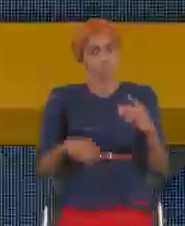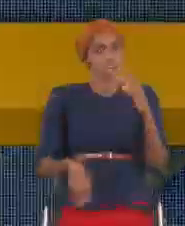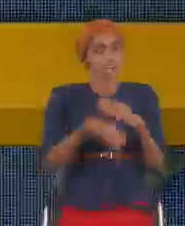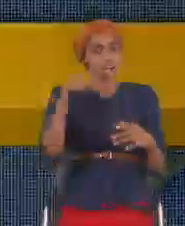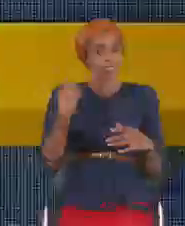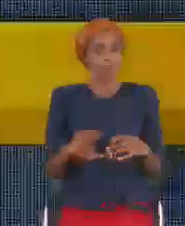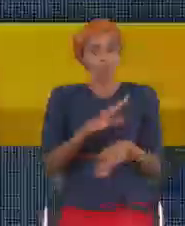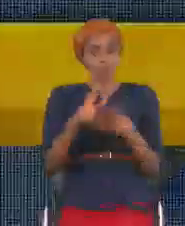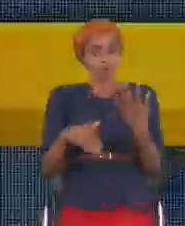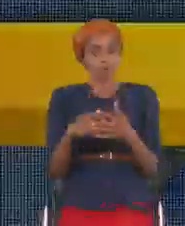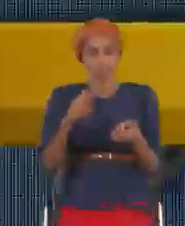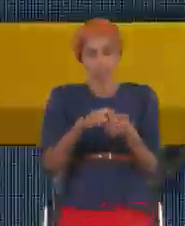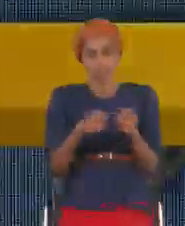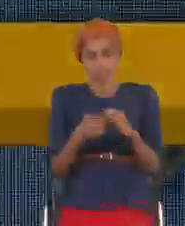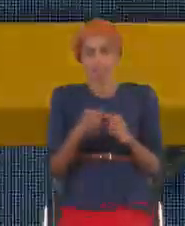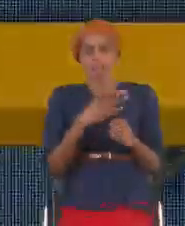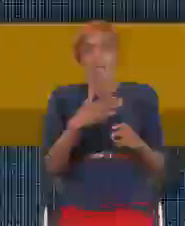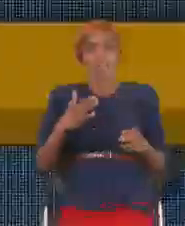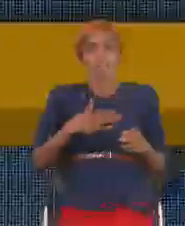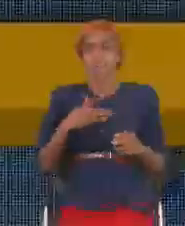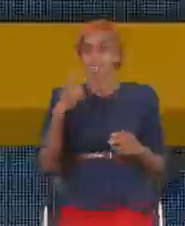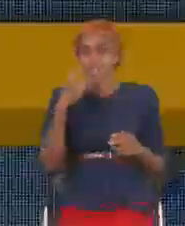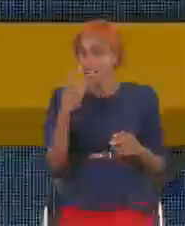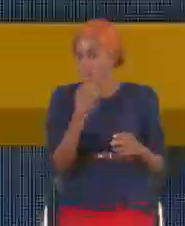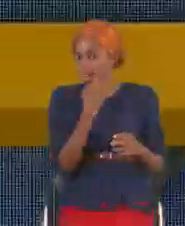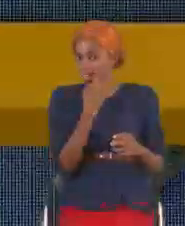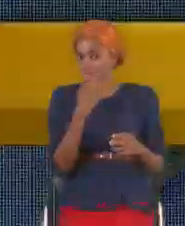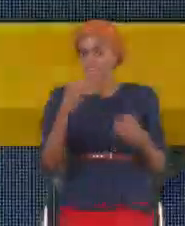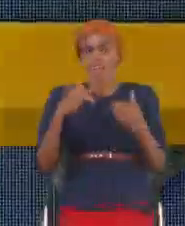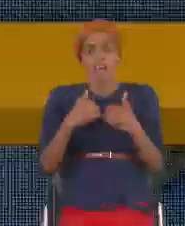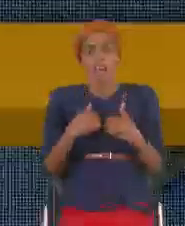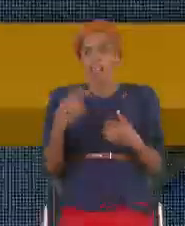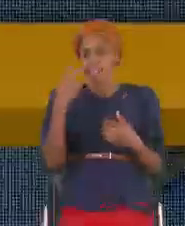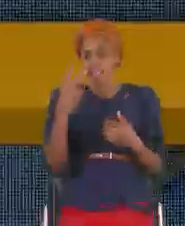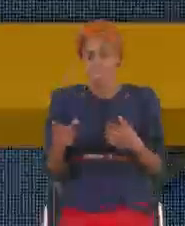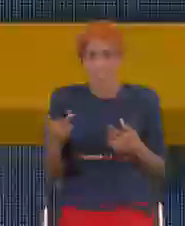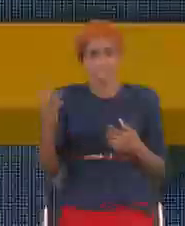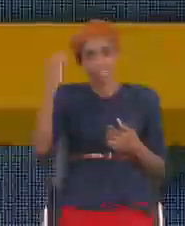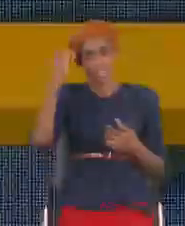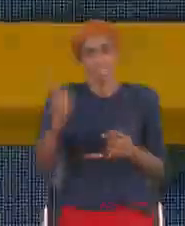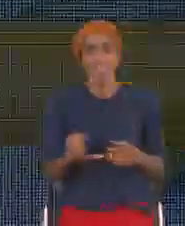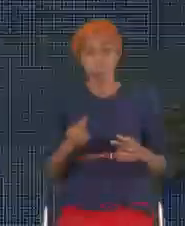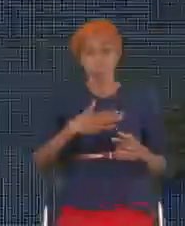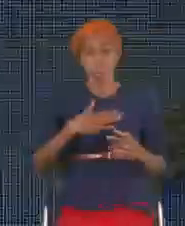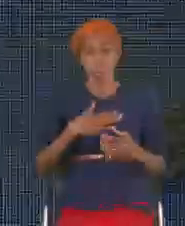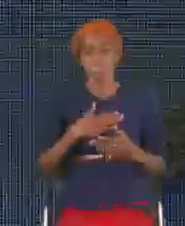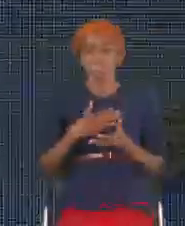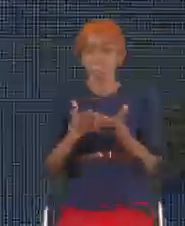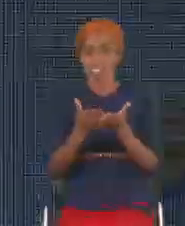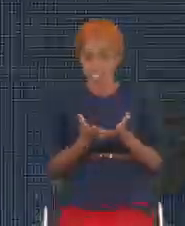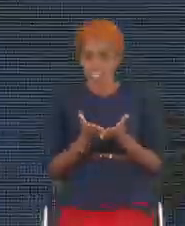all trouble, and mine eyes have seen his desire